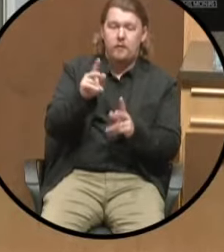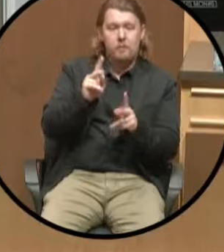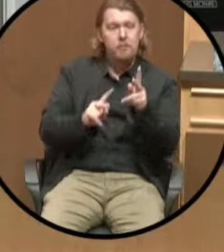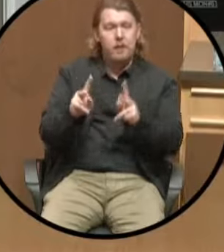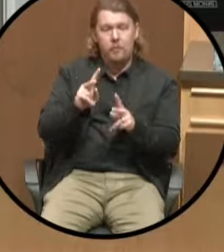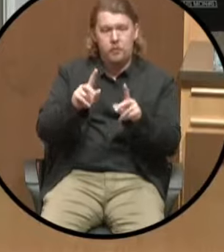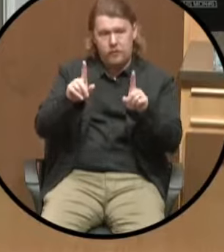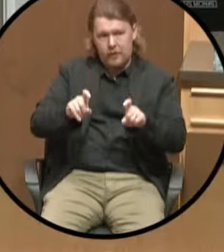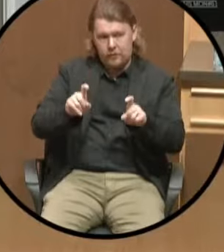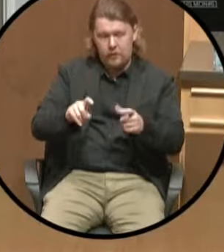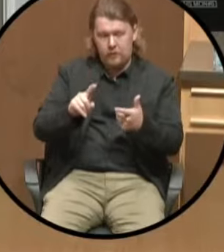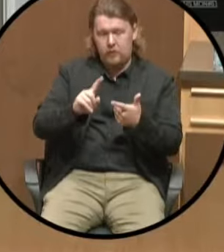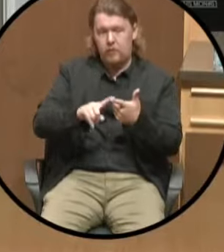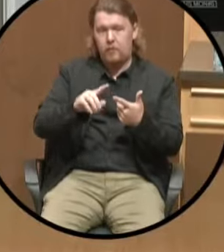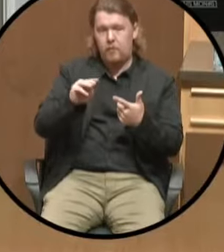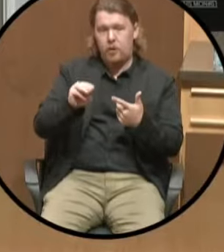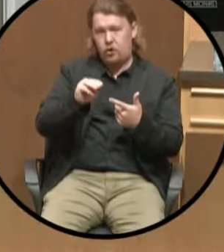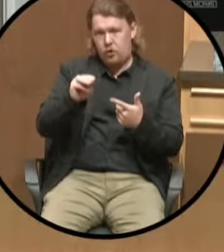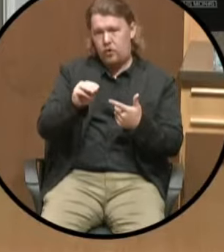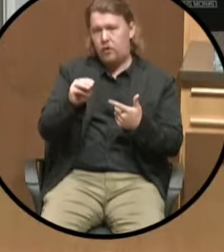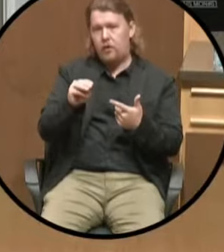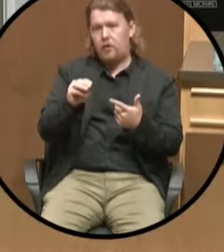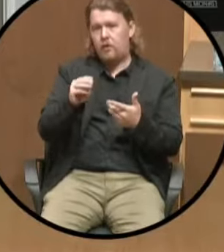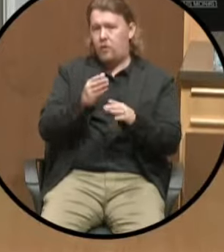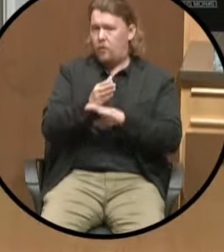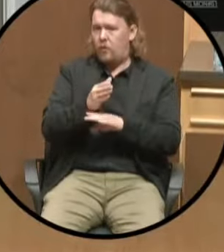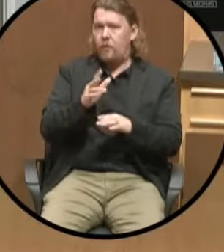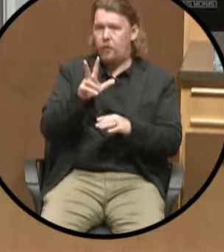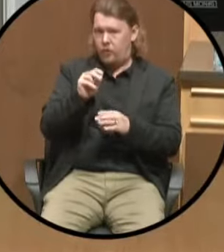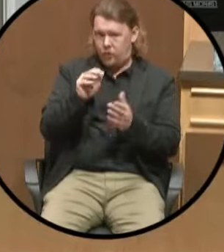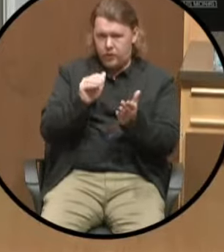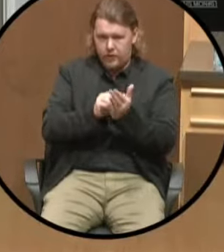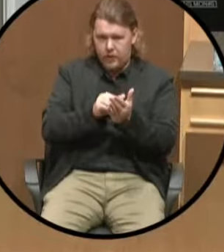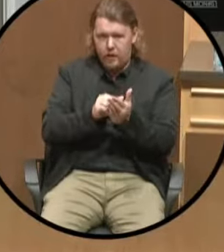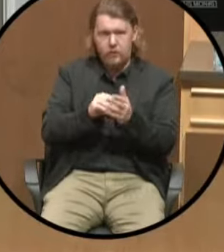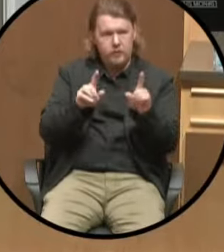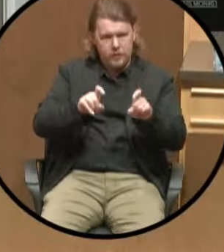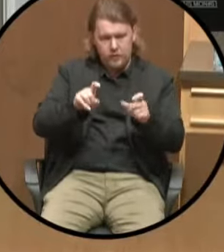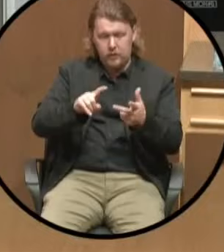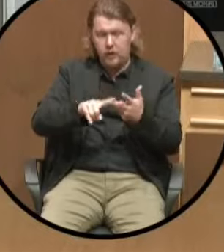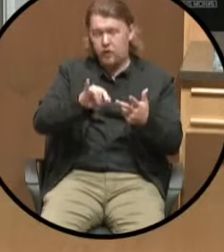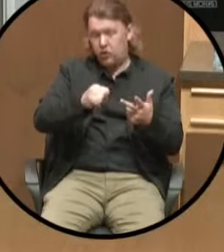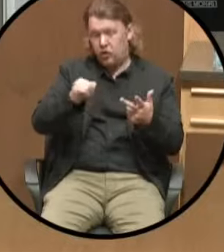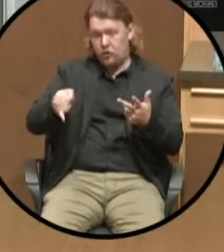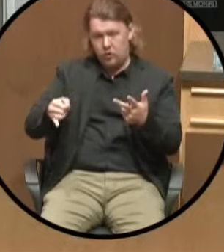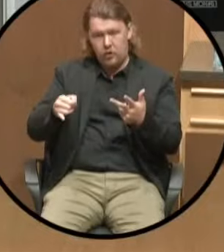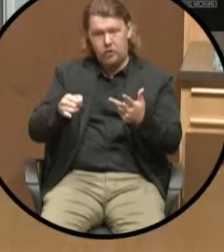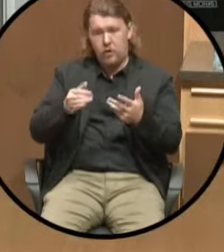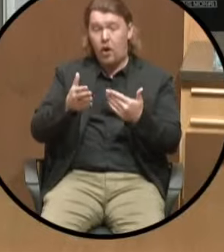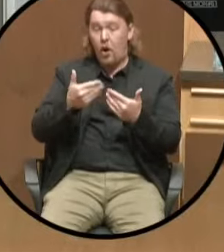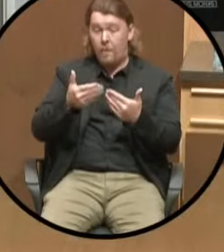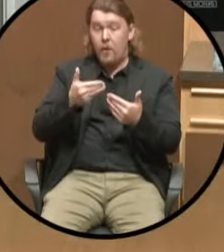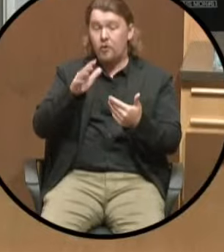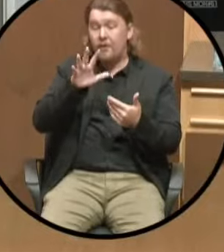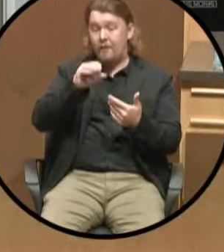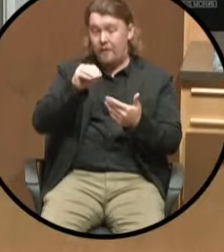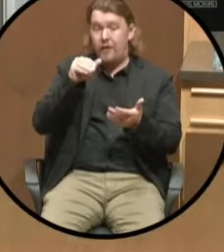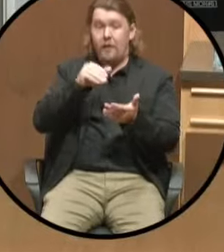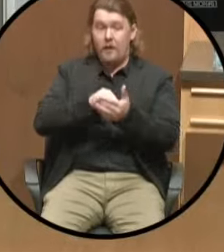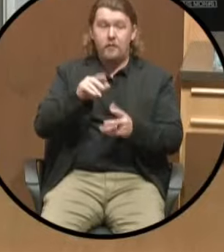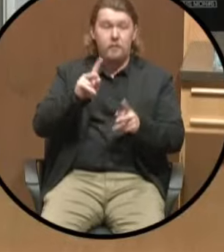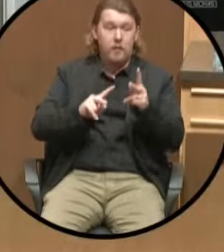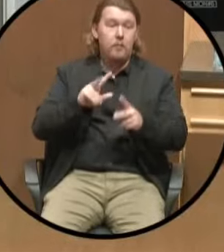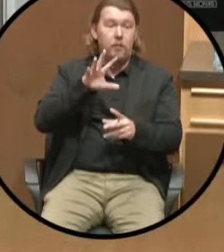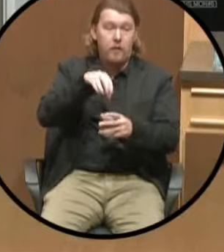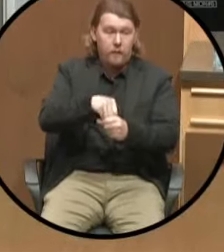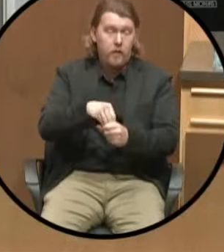participants. Moderna, again, over 30,000, and the Johnson & Johnson, almost 50,000